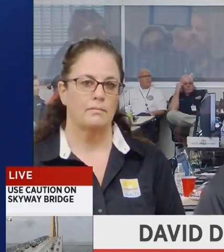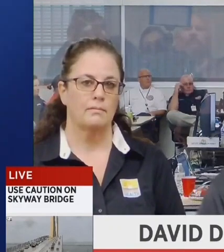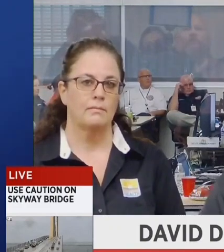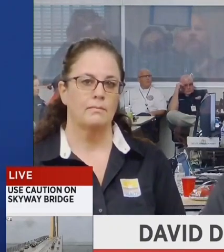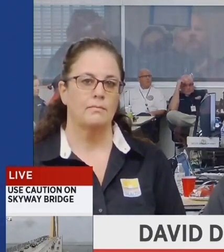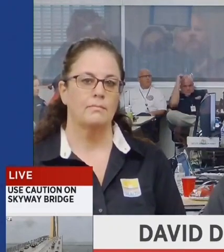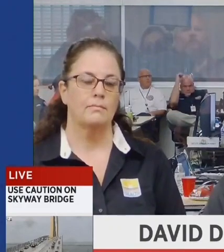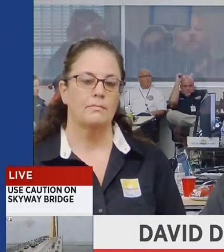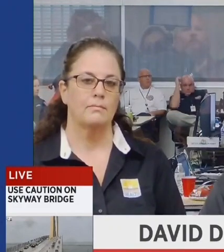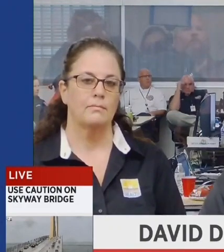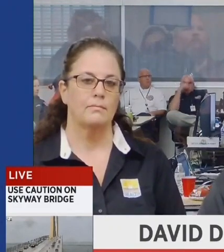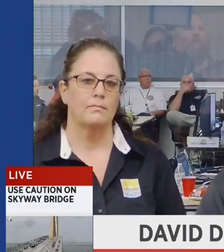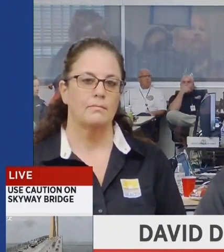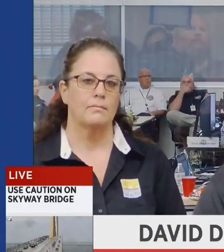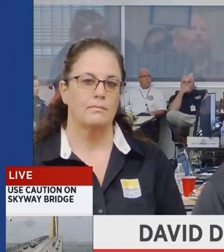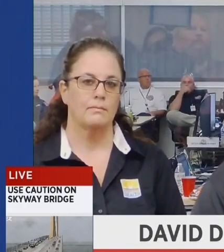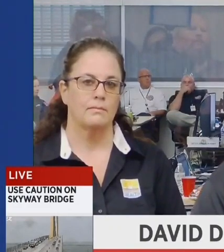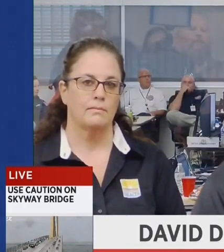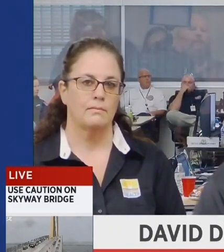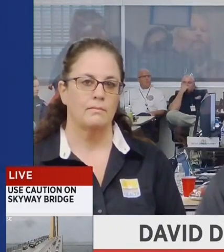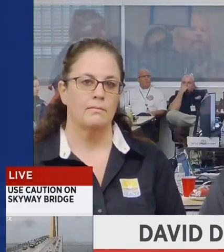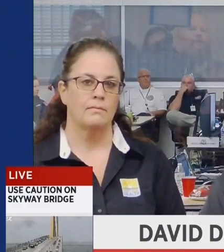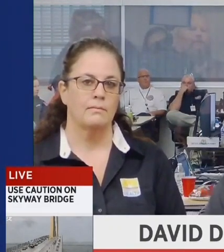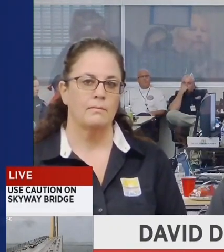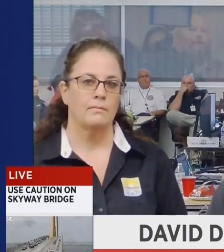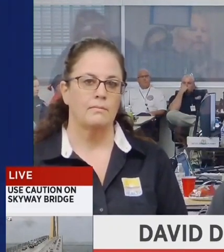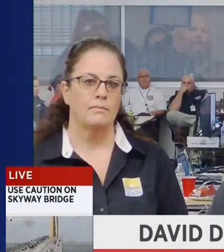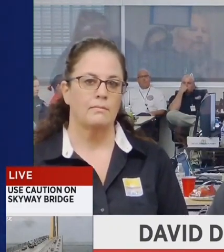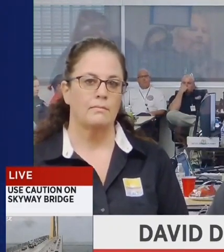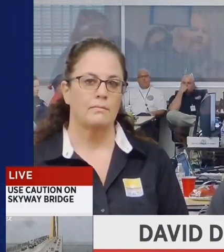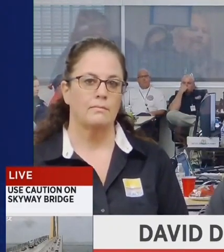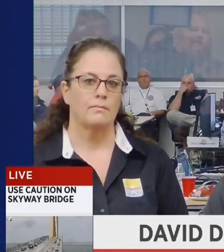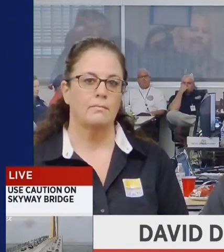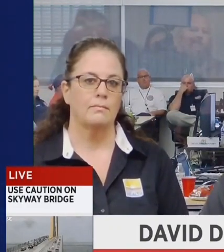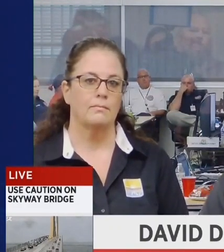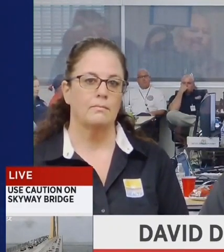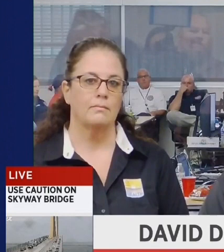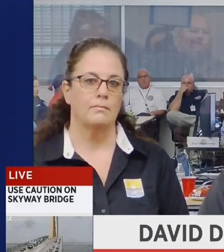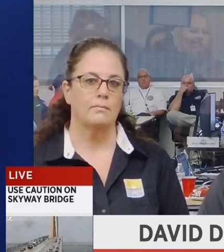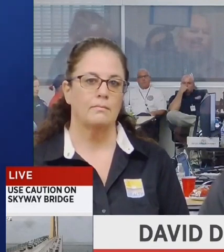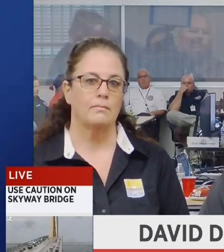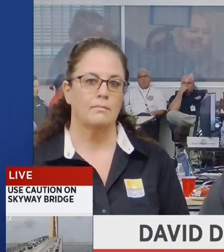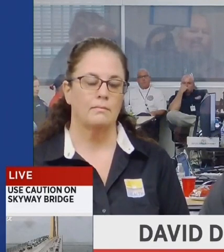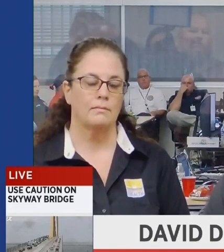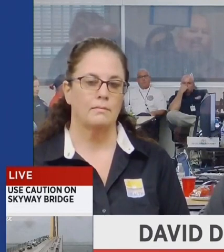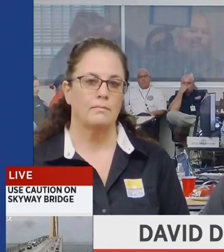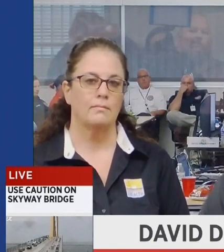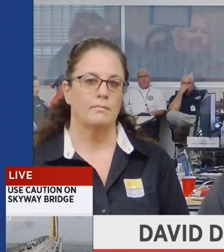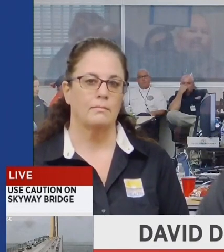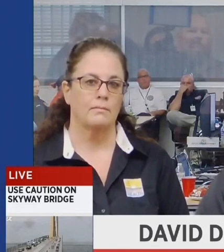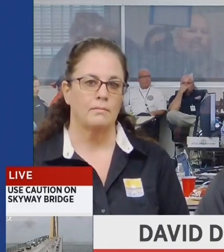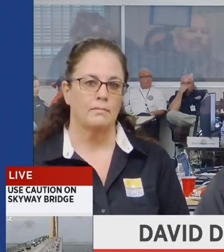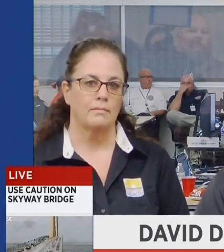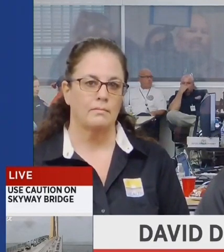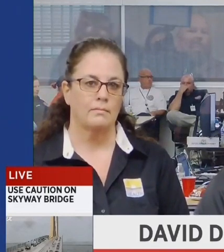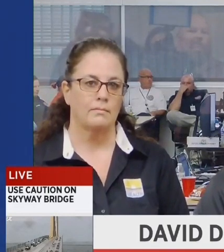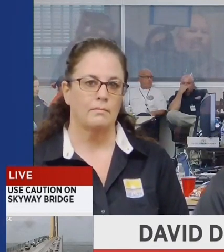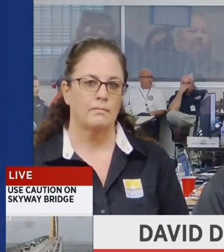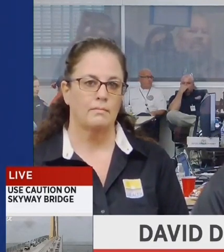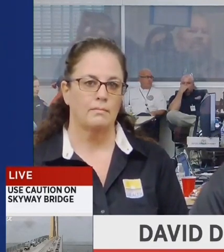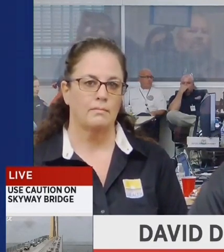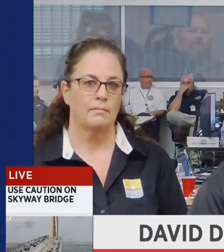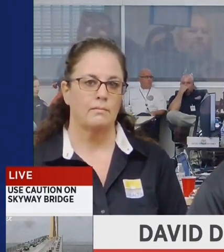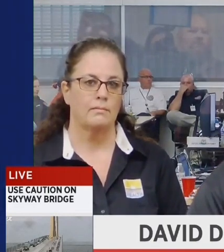west side. So as it moves through the state of Florida, those outer rain bands are going to continue to push through Tampa Bay,